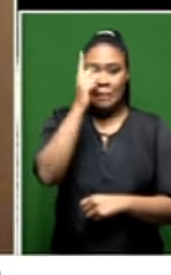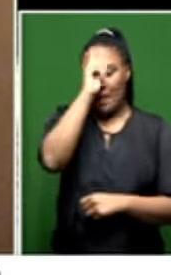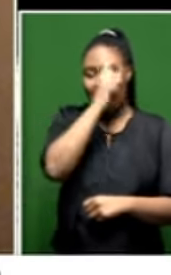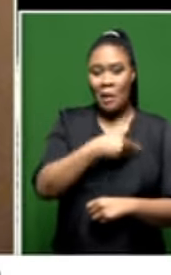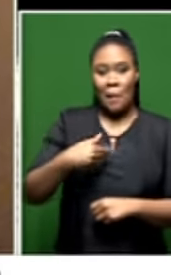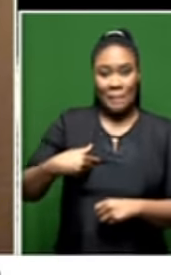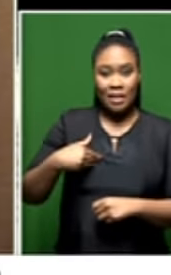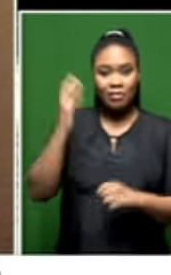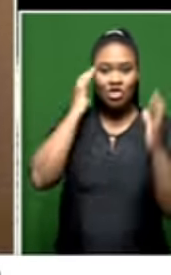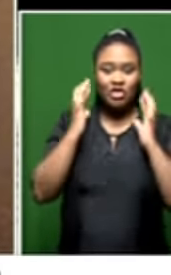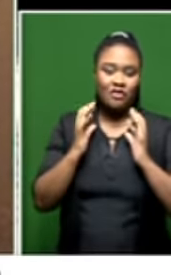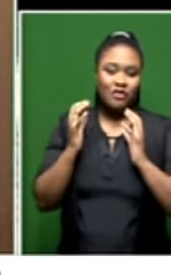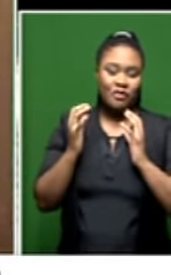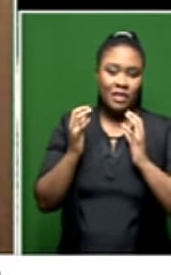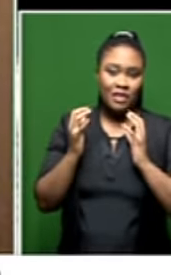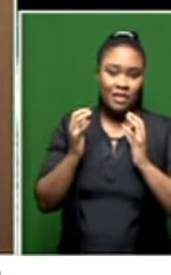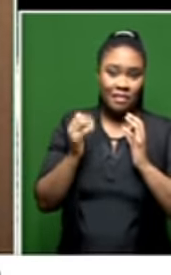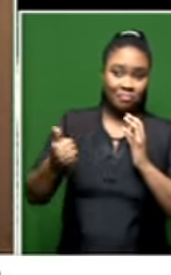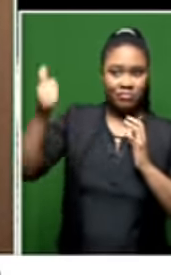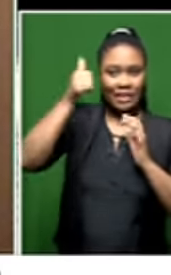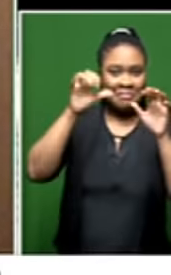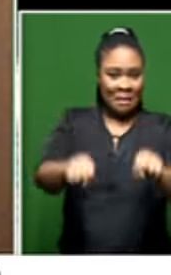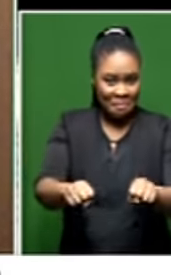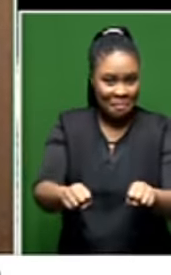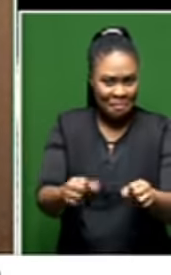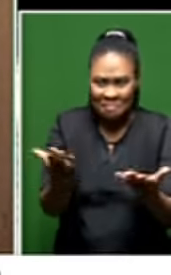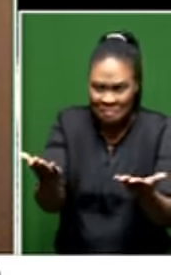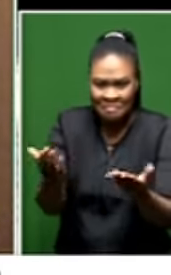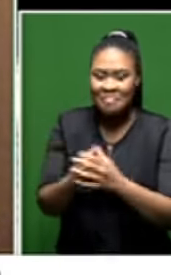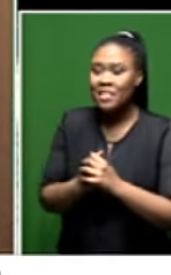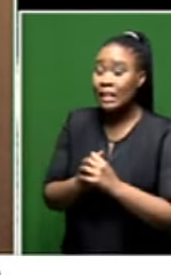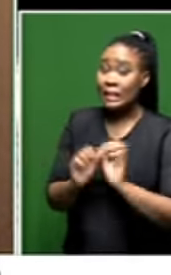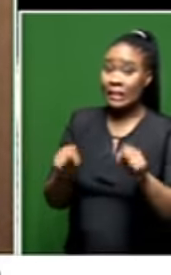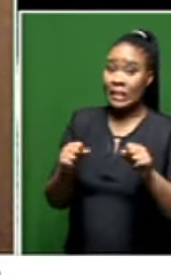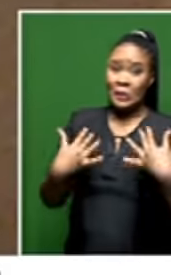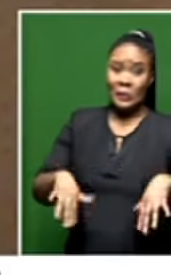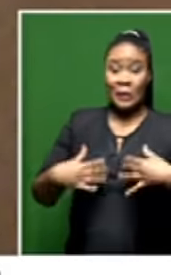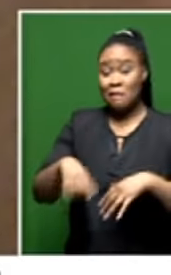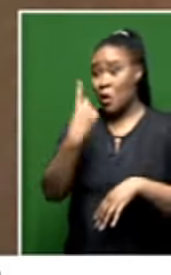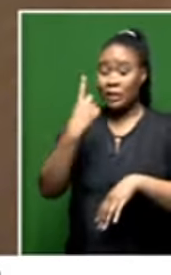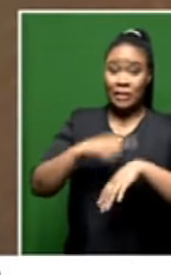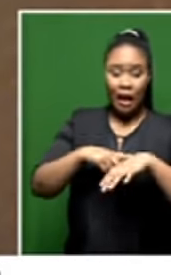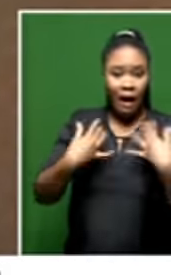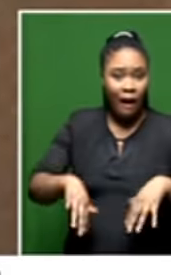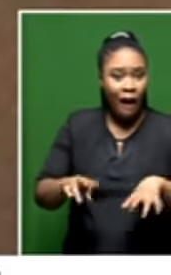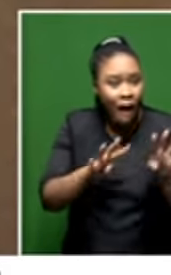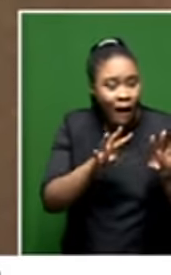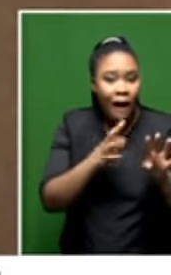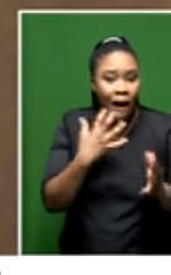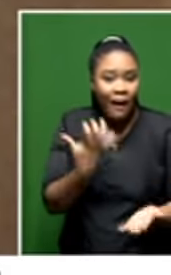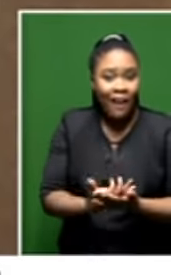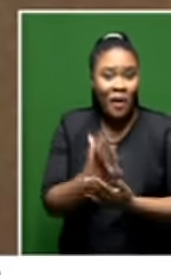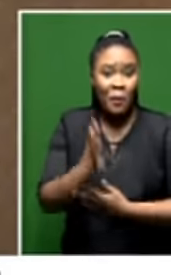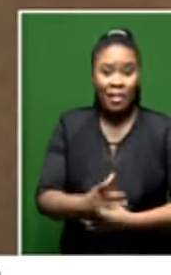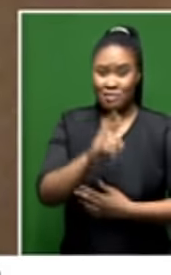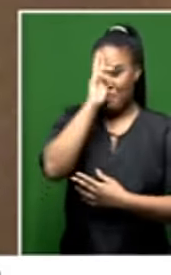one. Yeah, it would really be a momentous occasion for her to be appointed. We are a